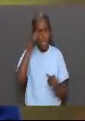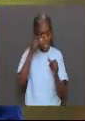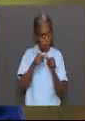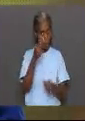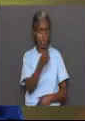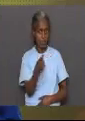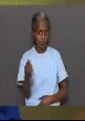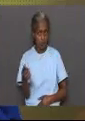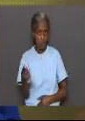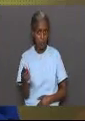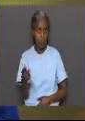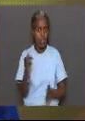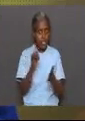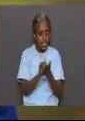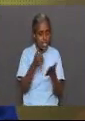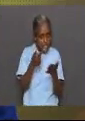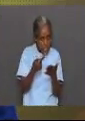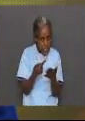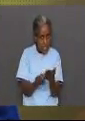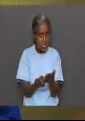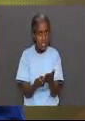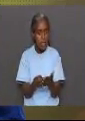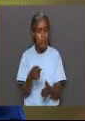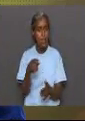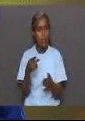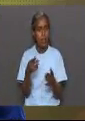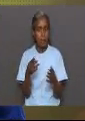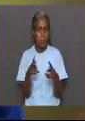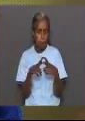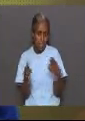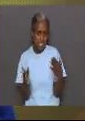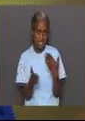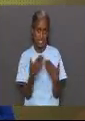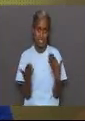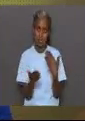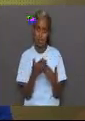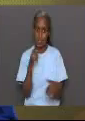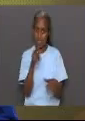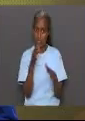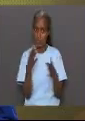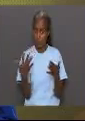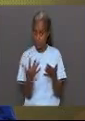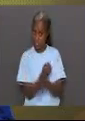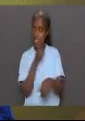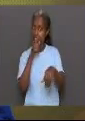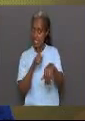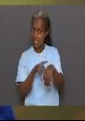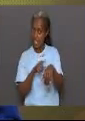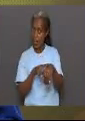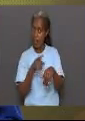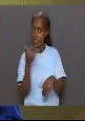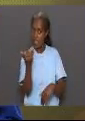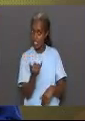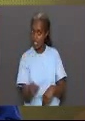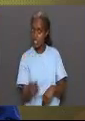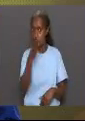Remember, everyone, that these can be much simpler if you take the time to sketch